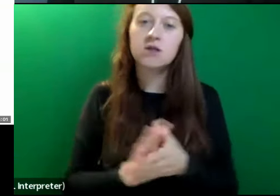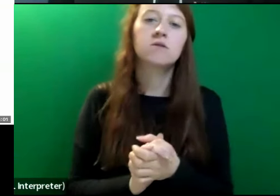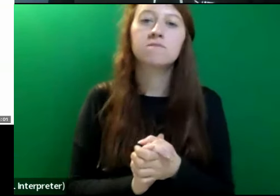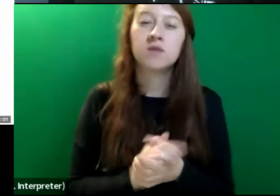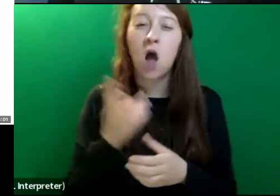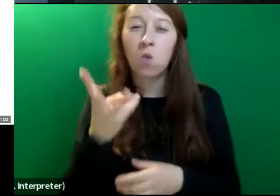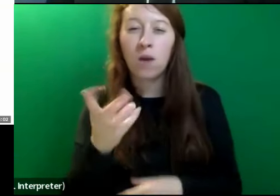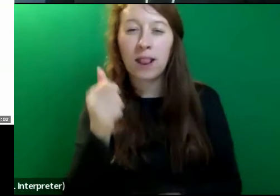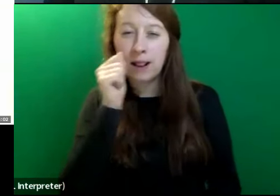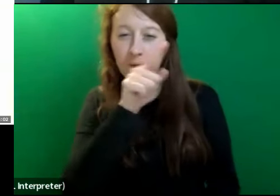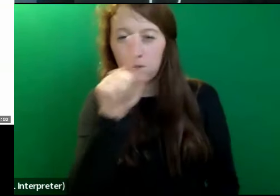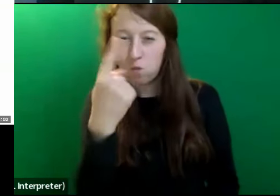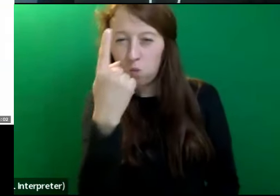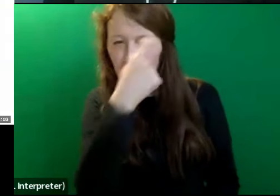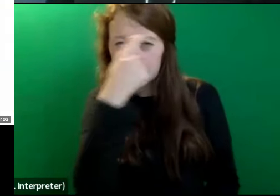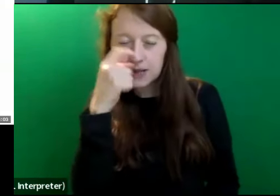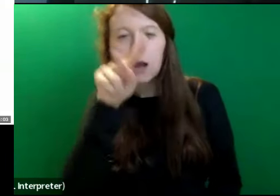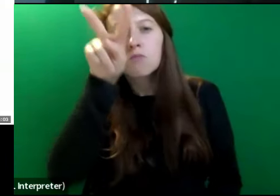it.